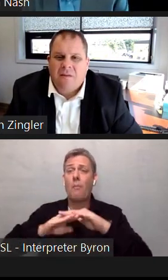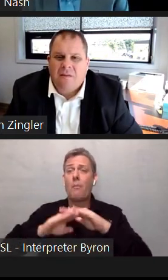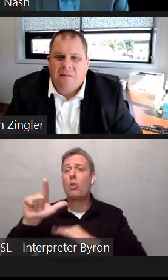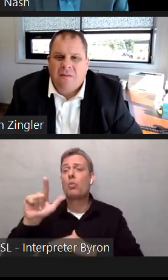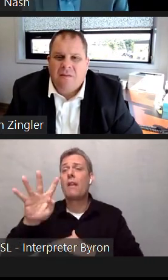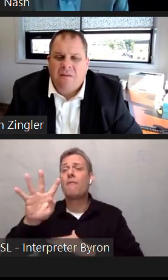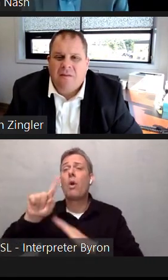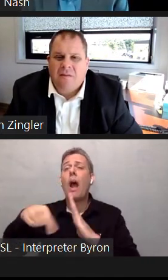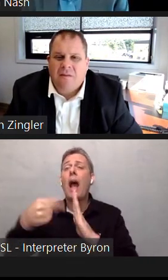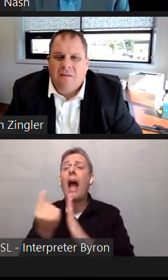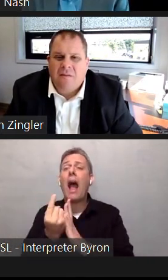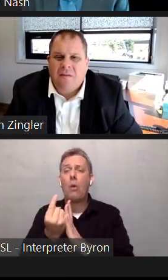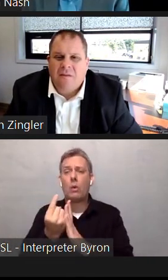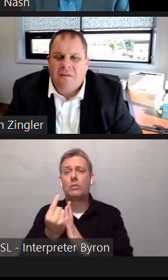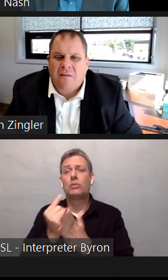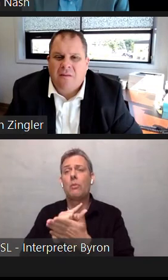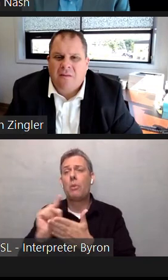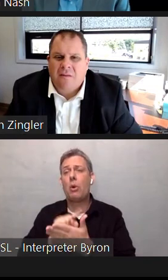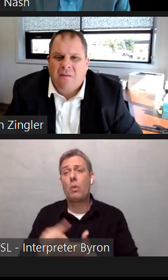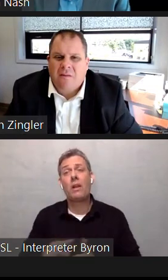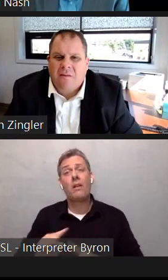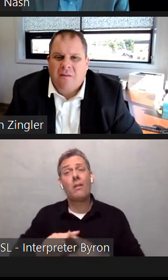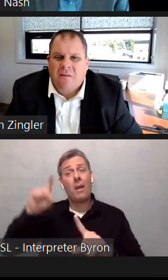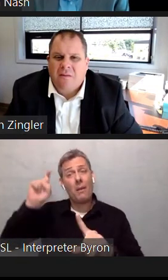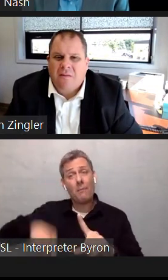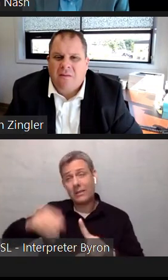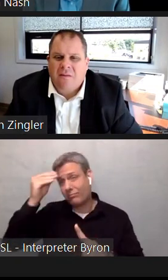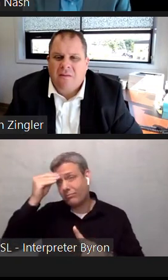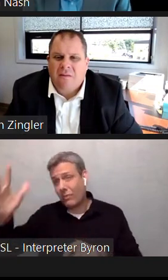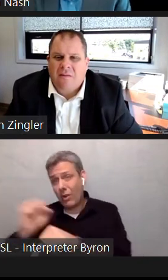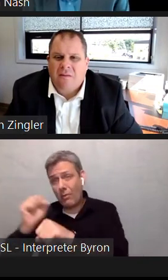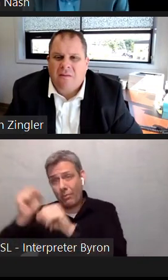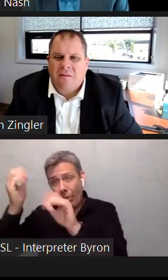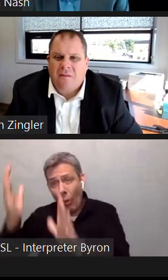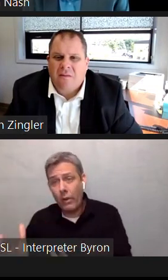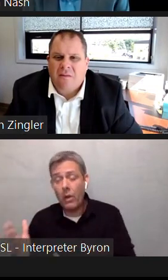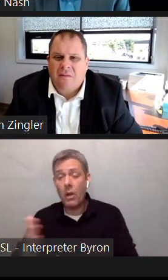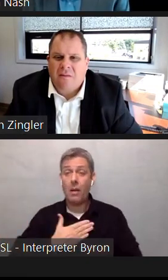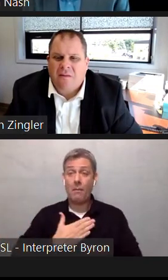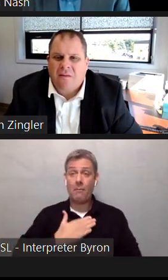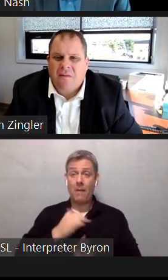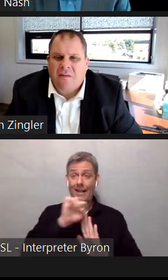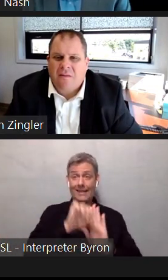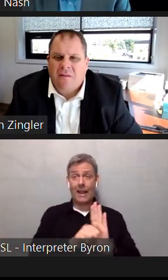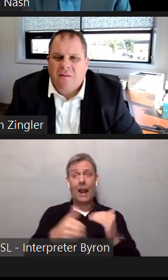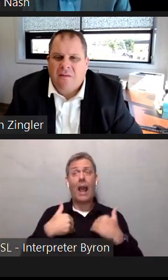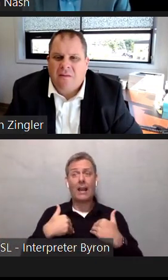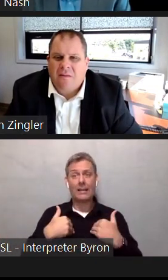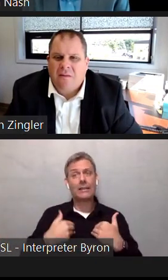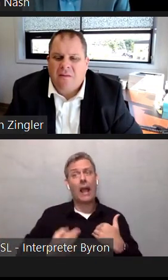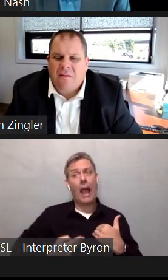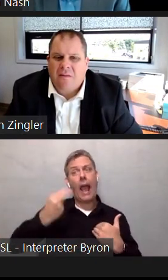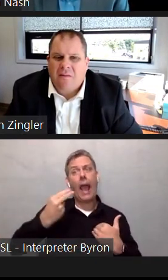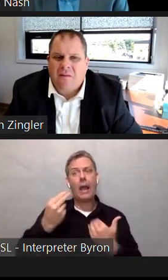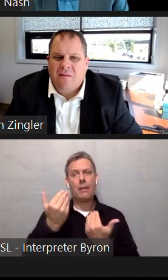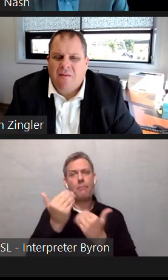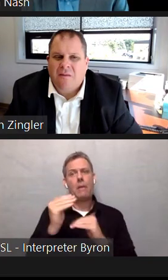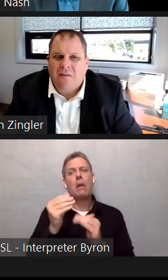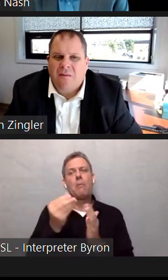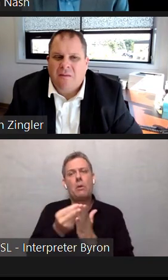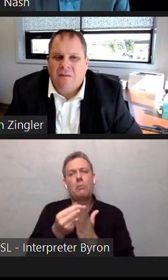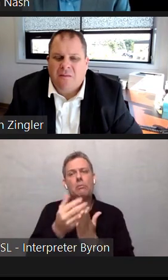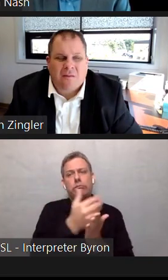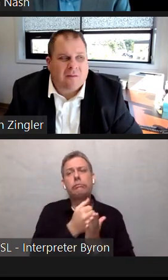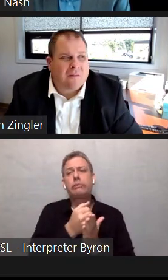to their employer what type of job. So you have to go to, my state has a very high minimum wage. And so federal benefits are very hard.